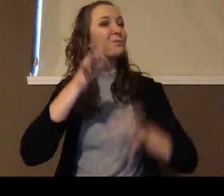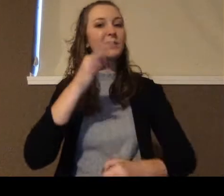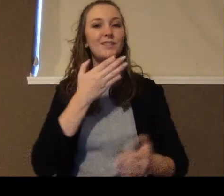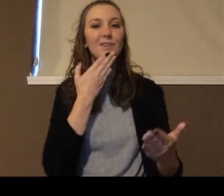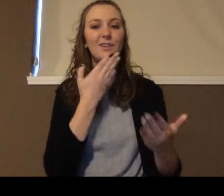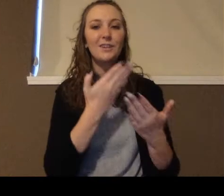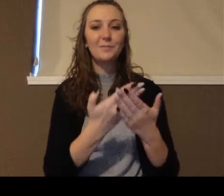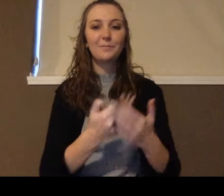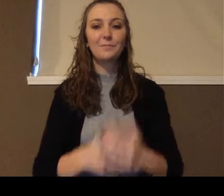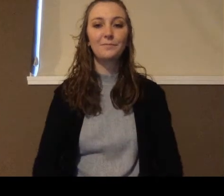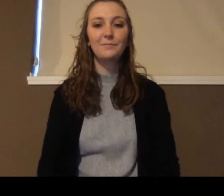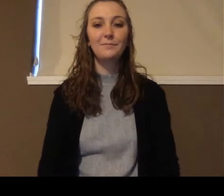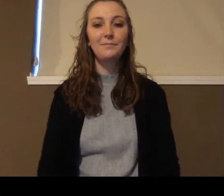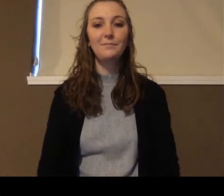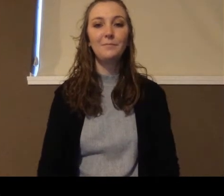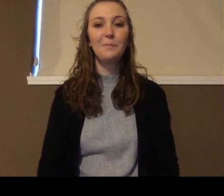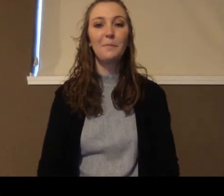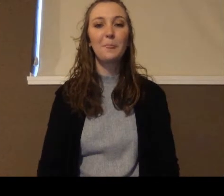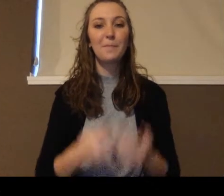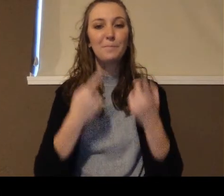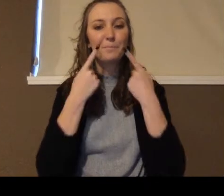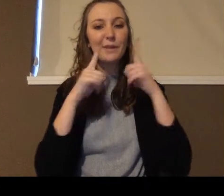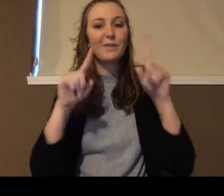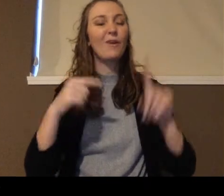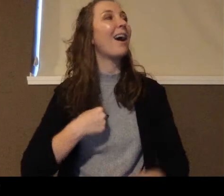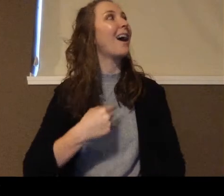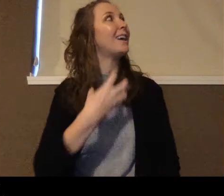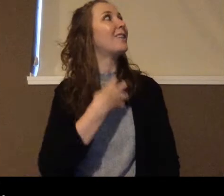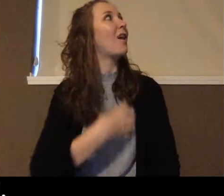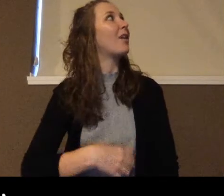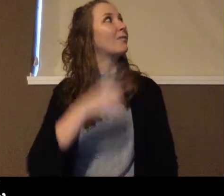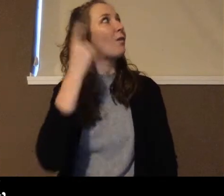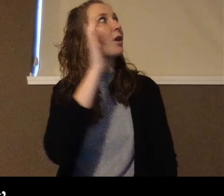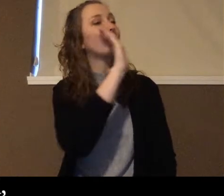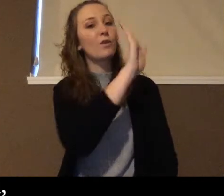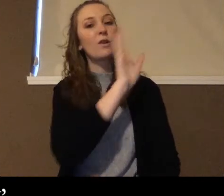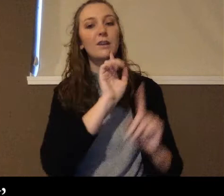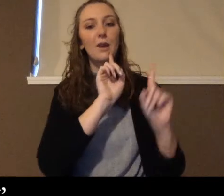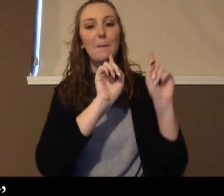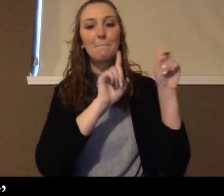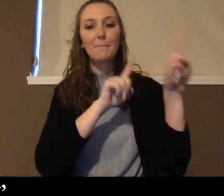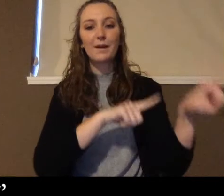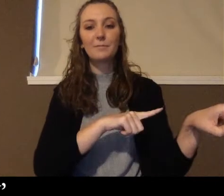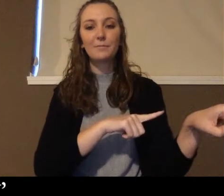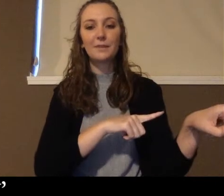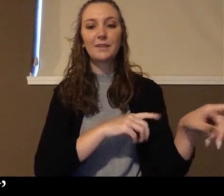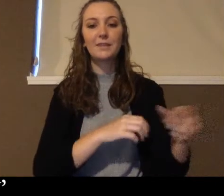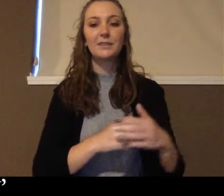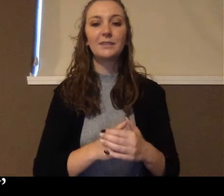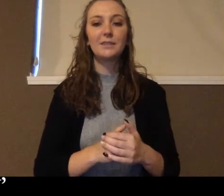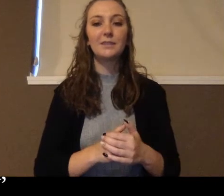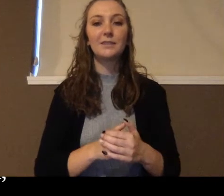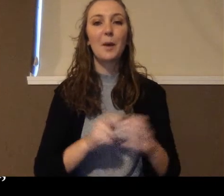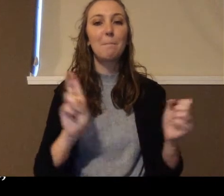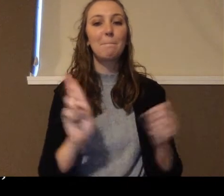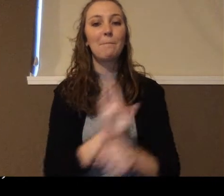I dread, because your judgments are